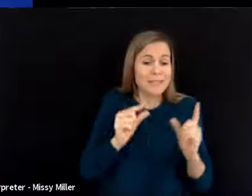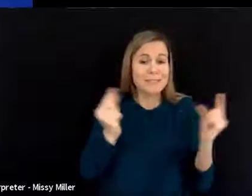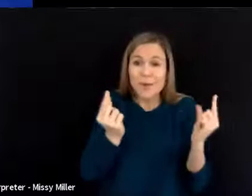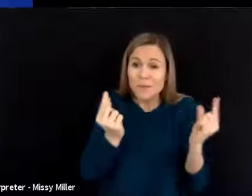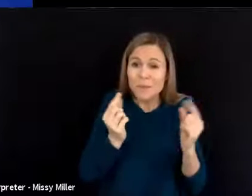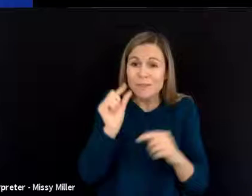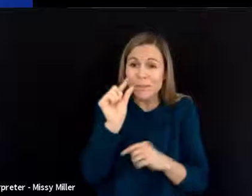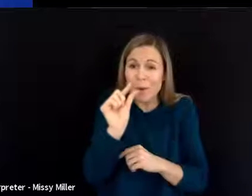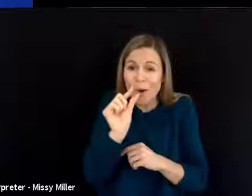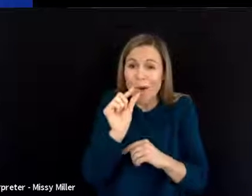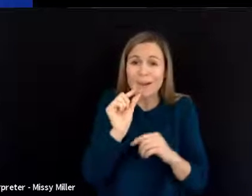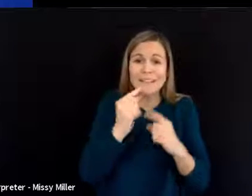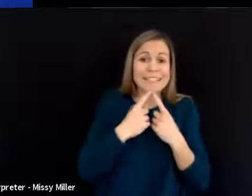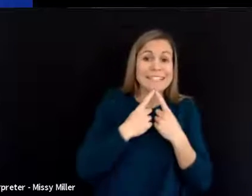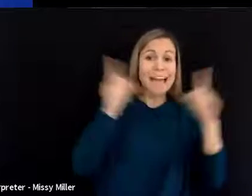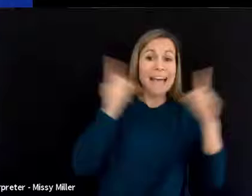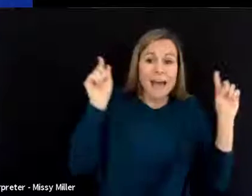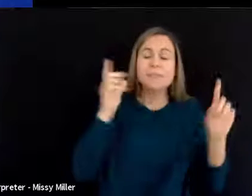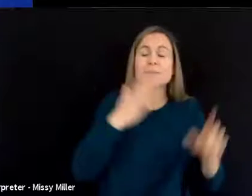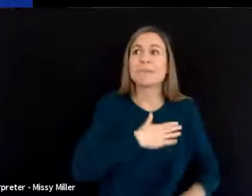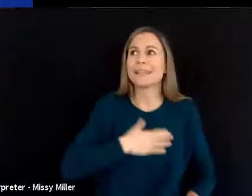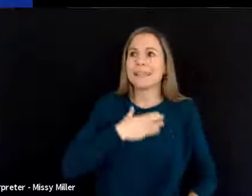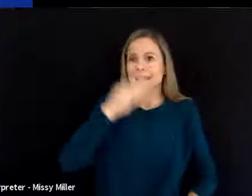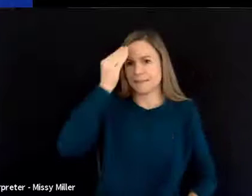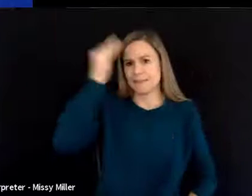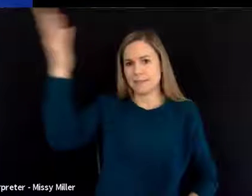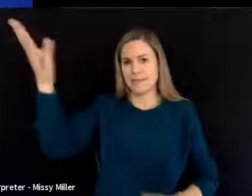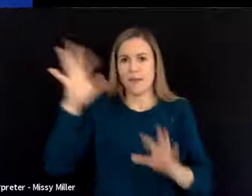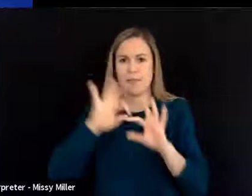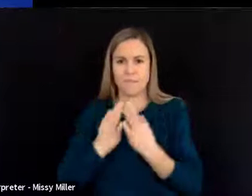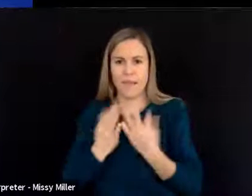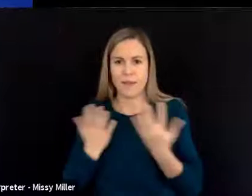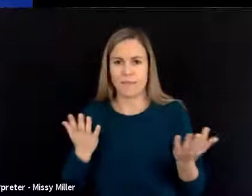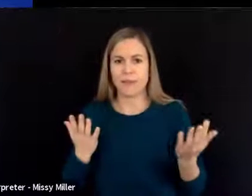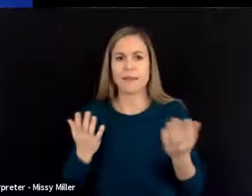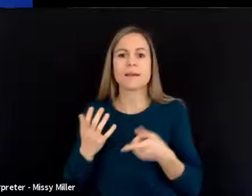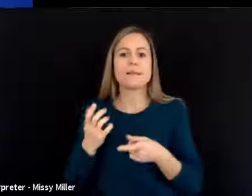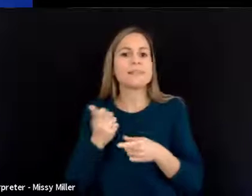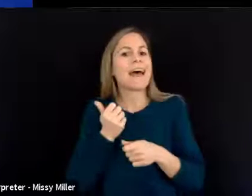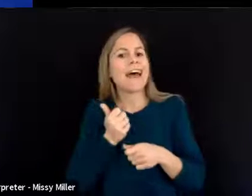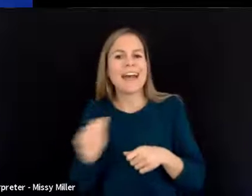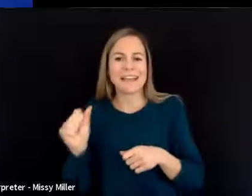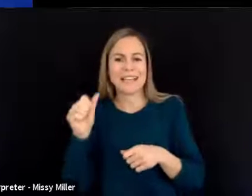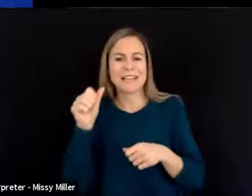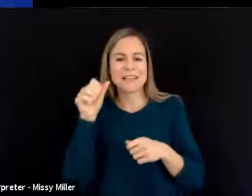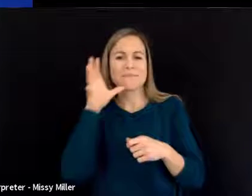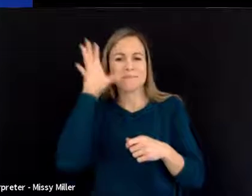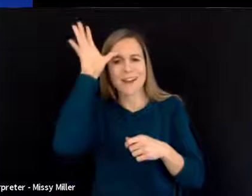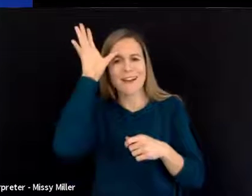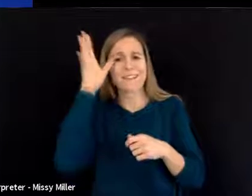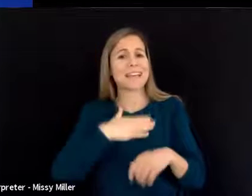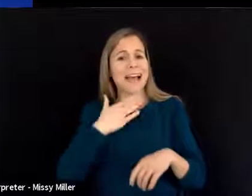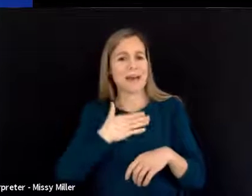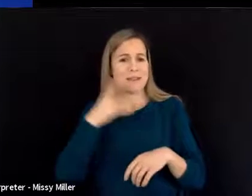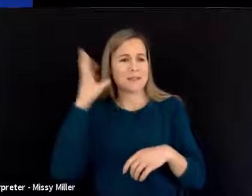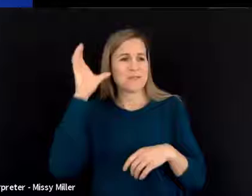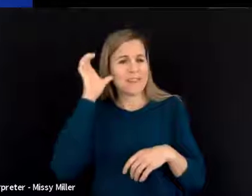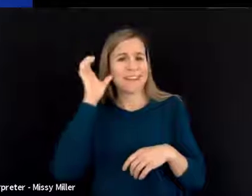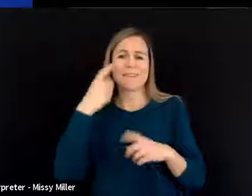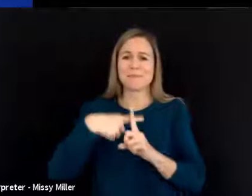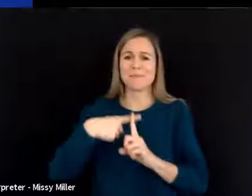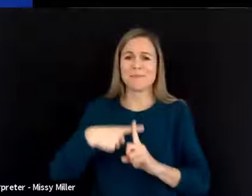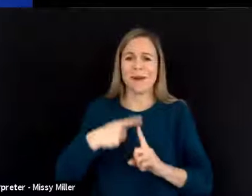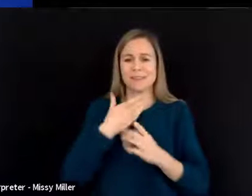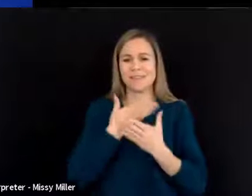feel open and interested in sharing those with the families, because every parent loves to hear good things about their kids. So notice the